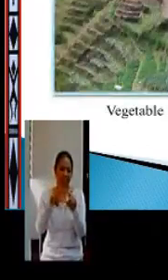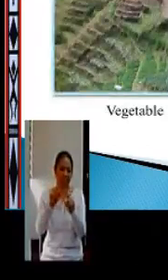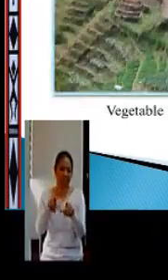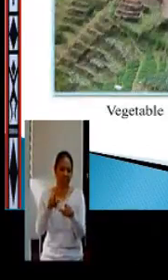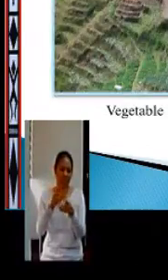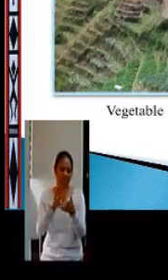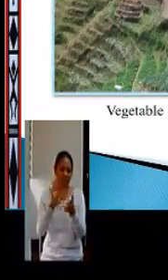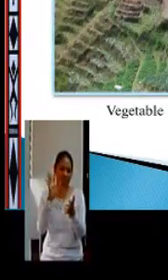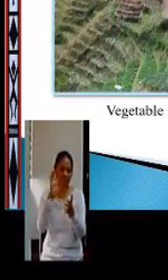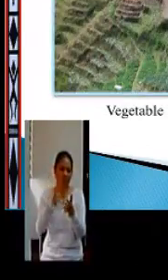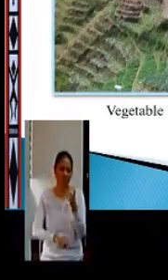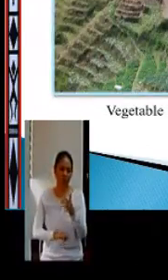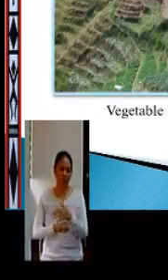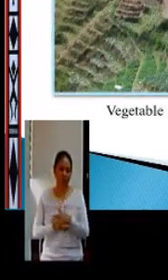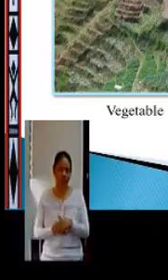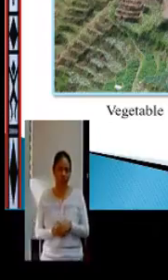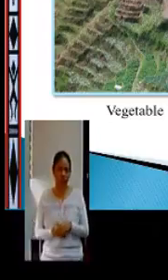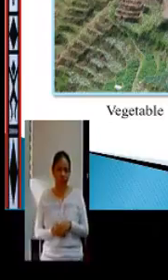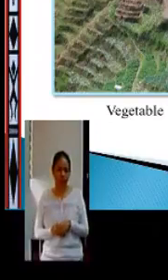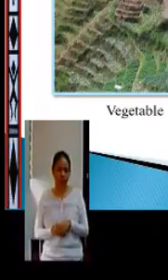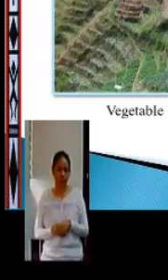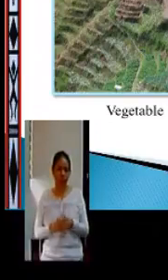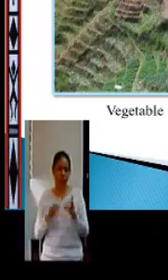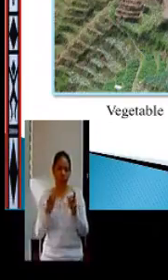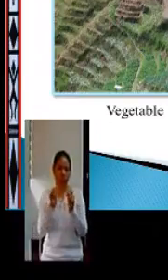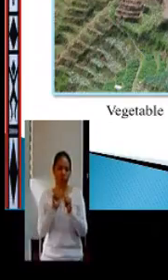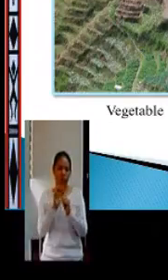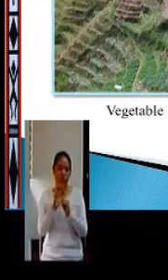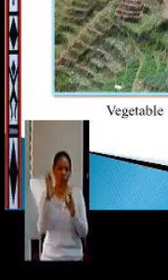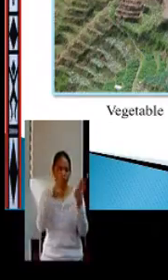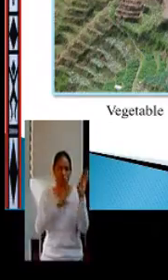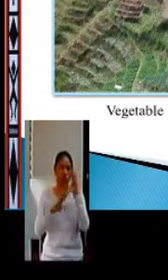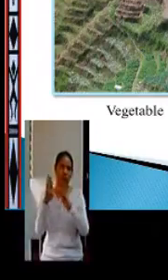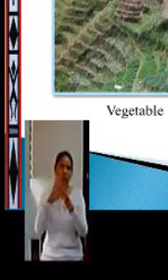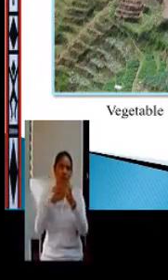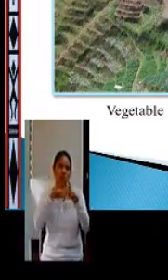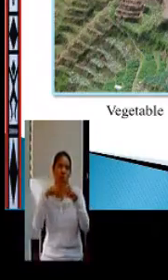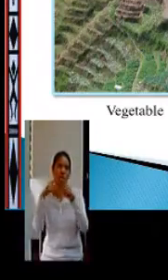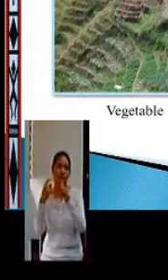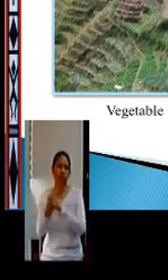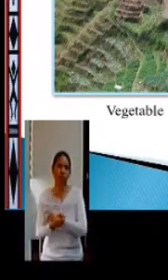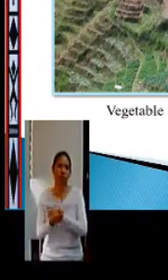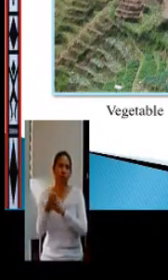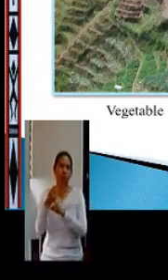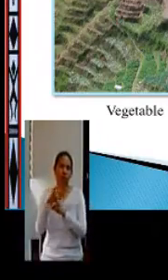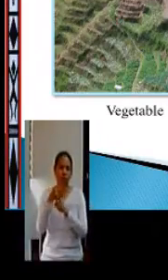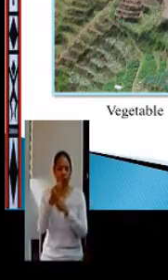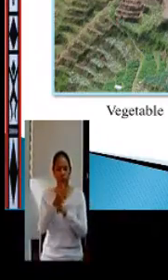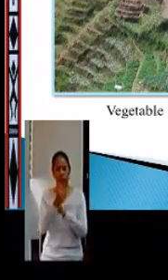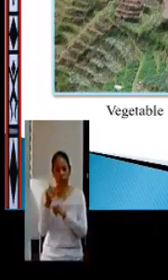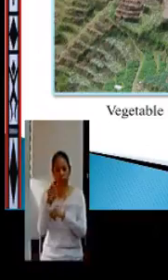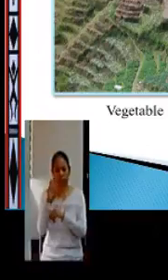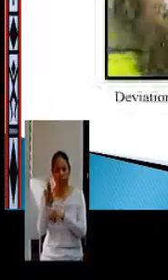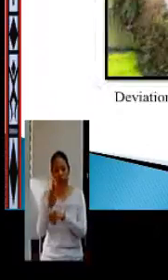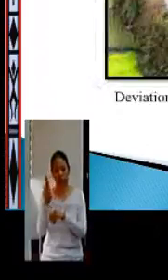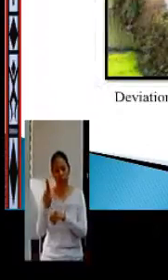Next. So with those problems, we convert our rice terraces to other uses. Next,